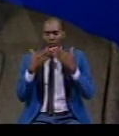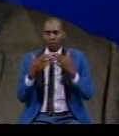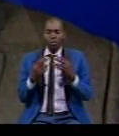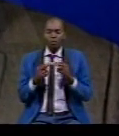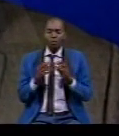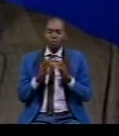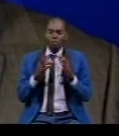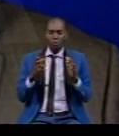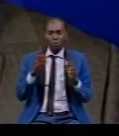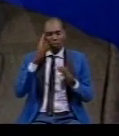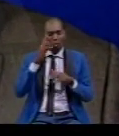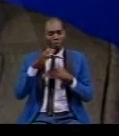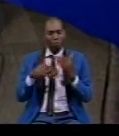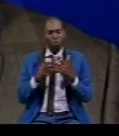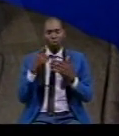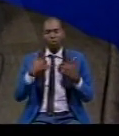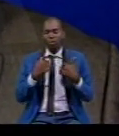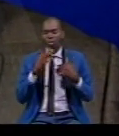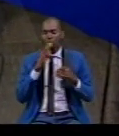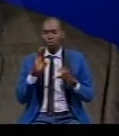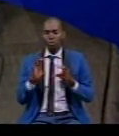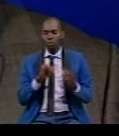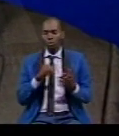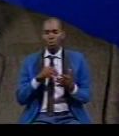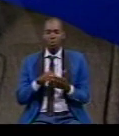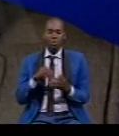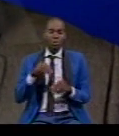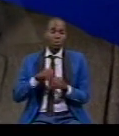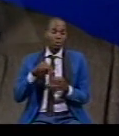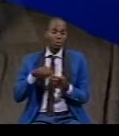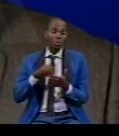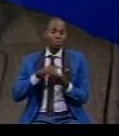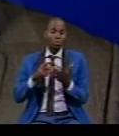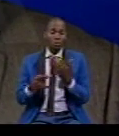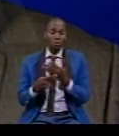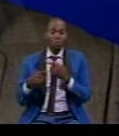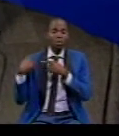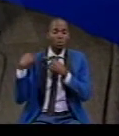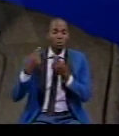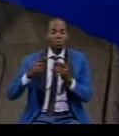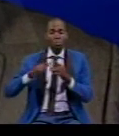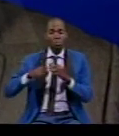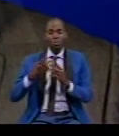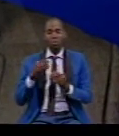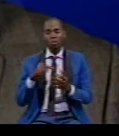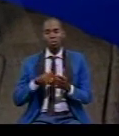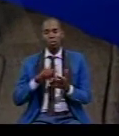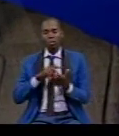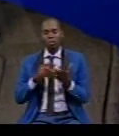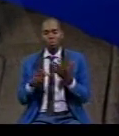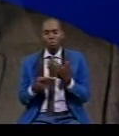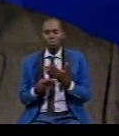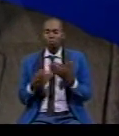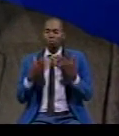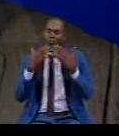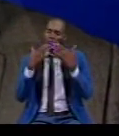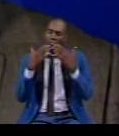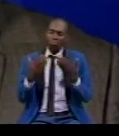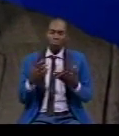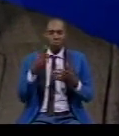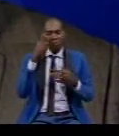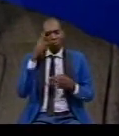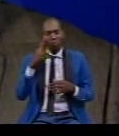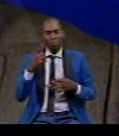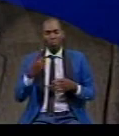you rely on someone, you believe him, you rest on him, you lean on him, you